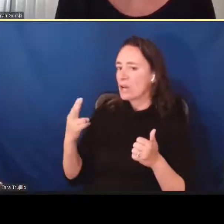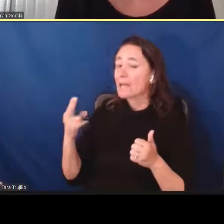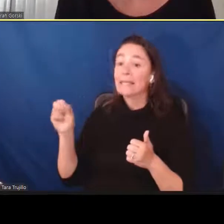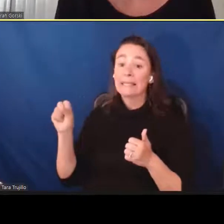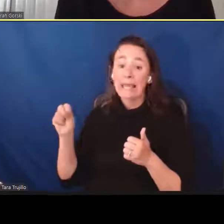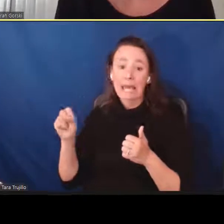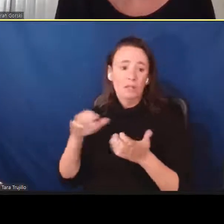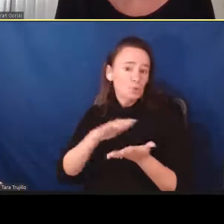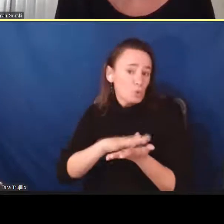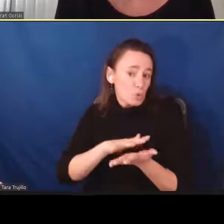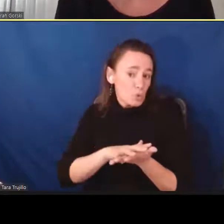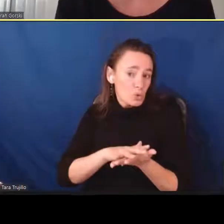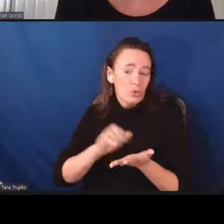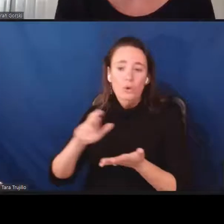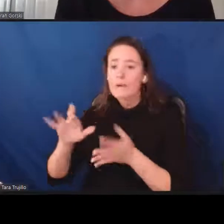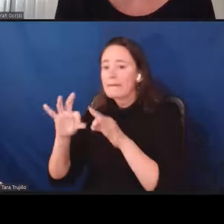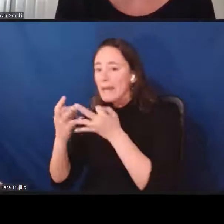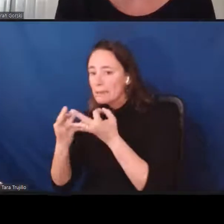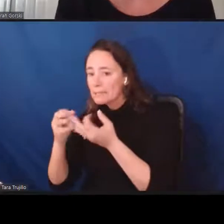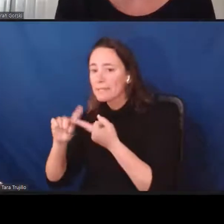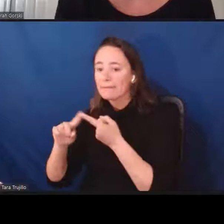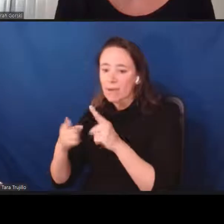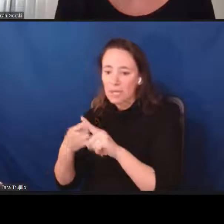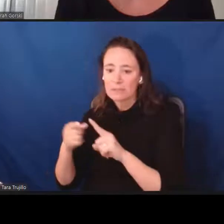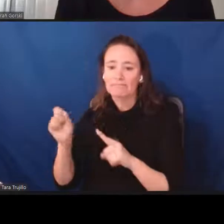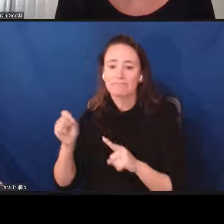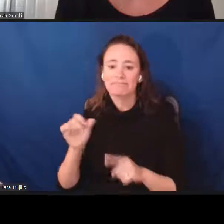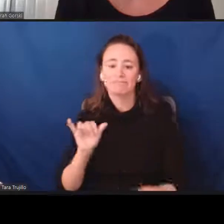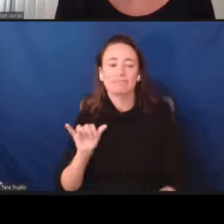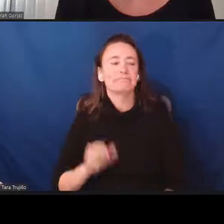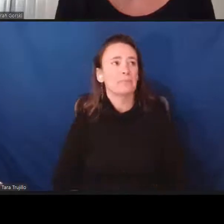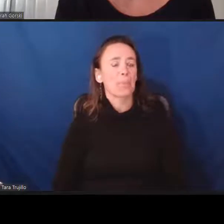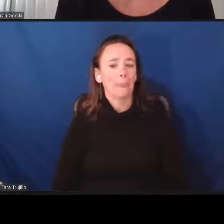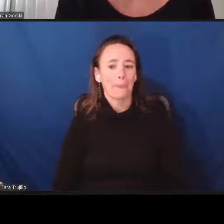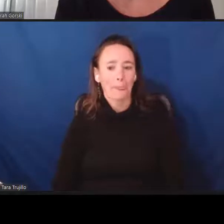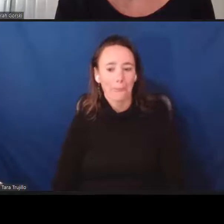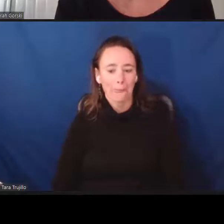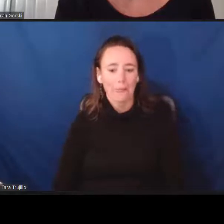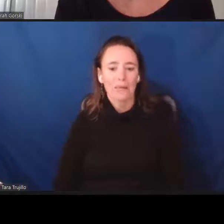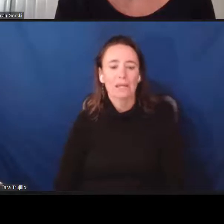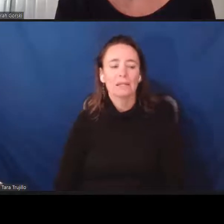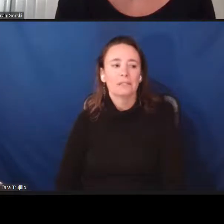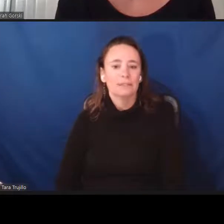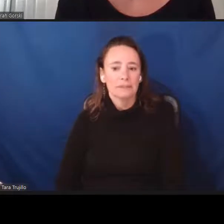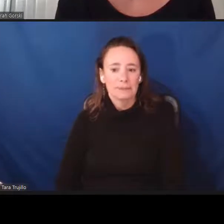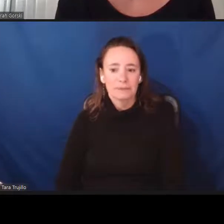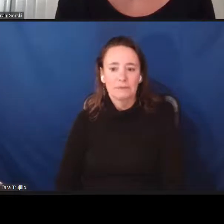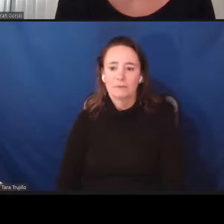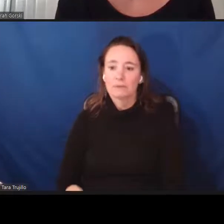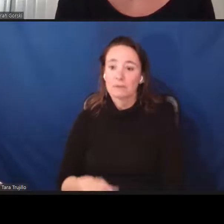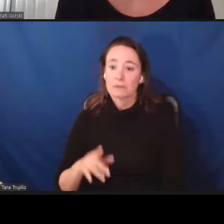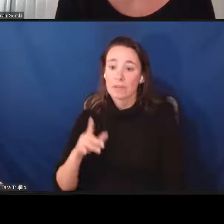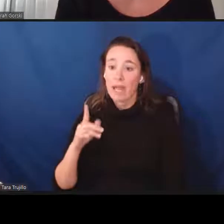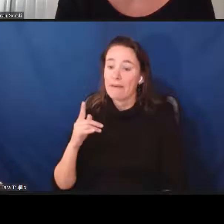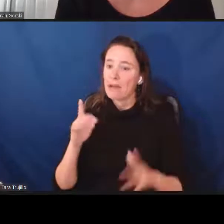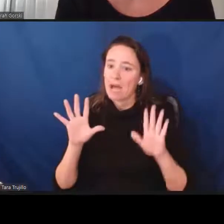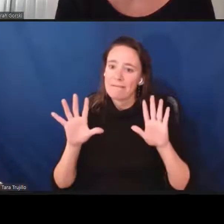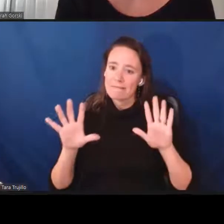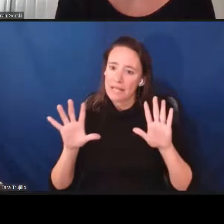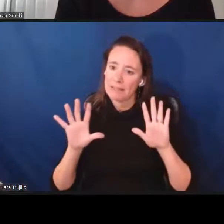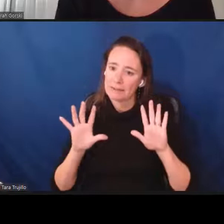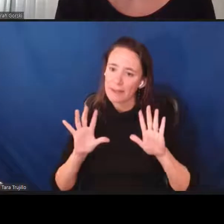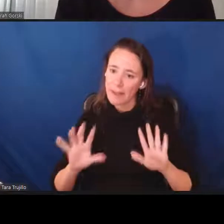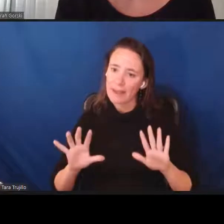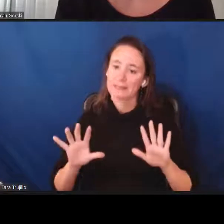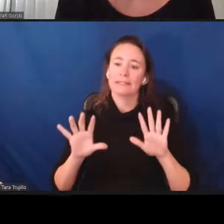family and friends. Yeah. Well, I had a really fantastic network of people around